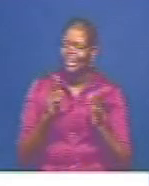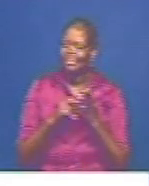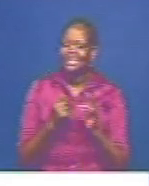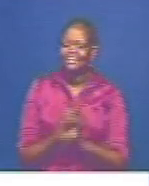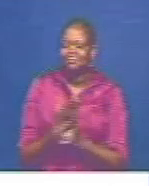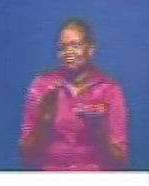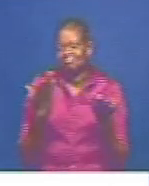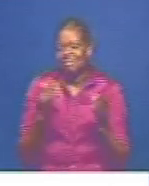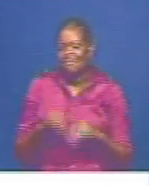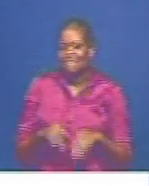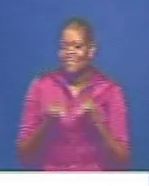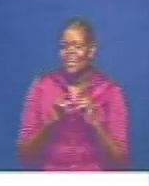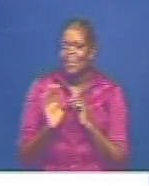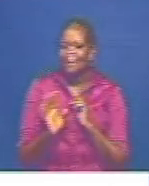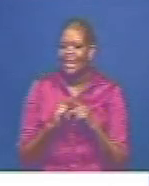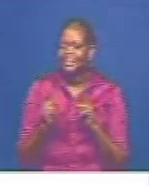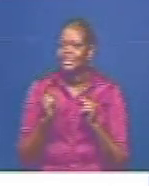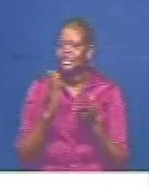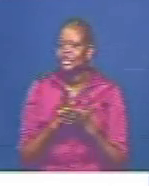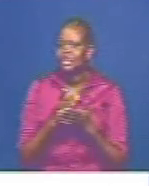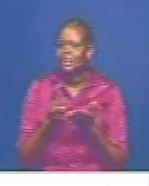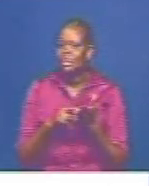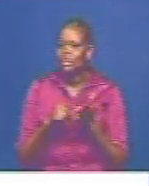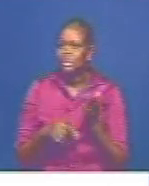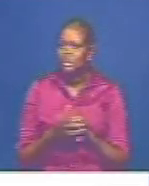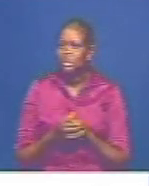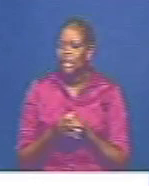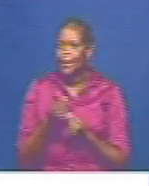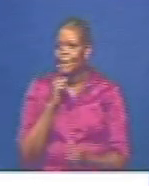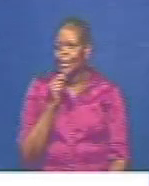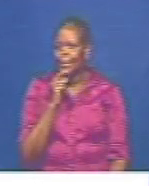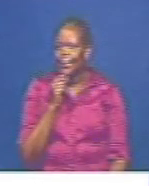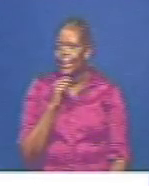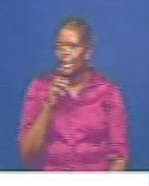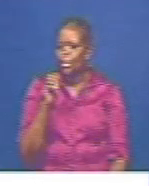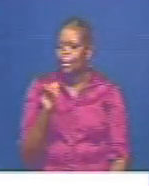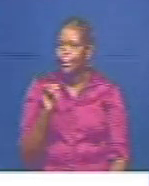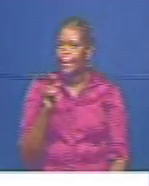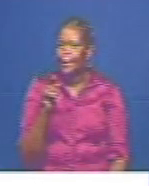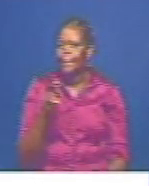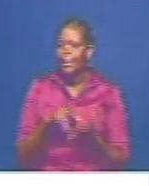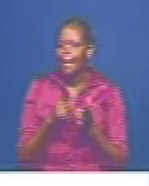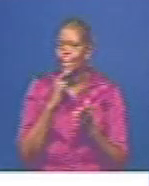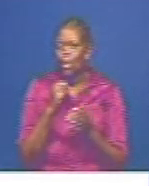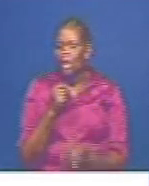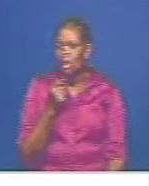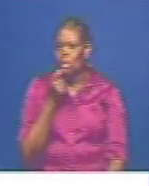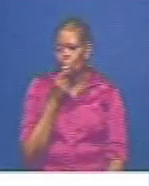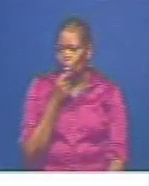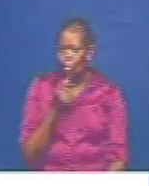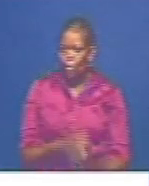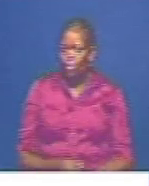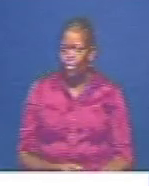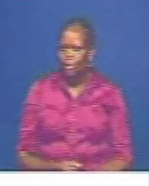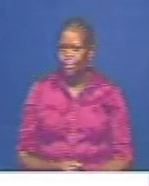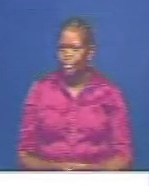to your meaning. Yes. But anyway, it just means like a boy. It means a boy. Awoy. Awoy, it means yeah, like it means a boy. Yeah, it means uh-huh. a boy. Okay. Yeah,